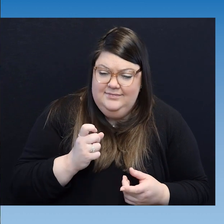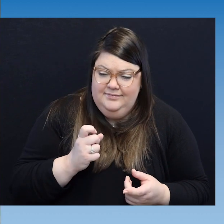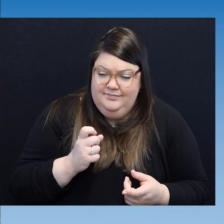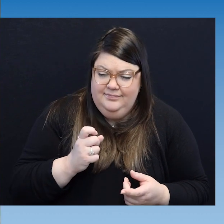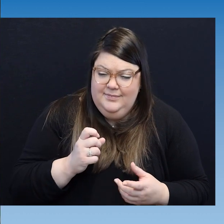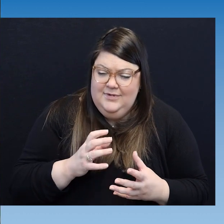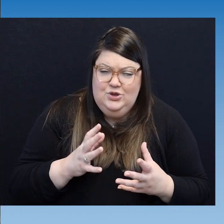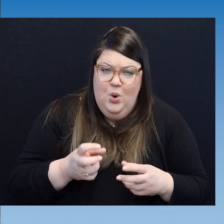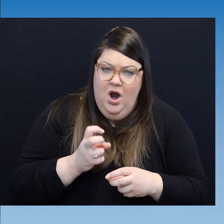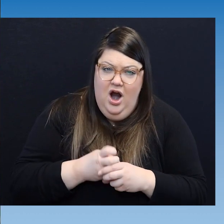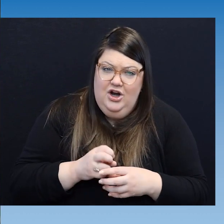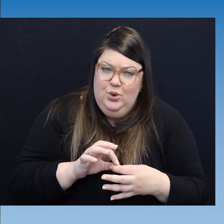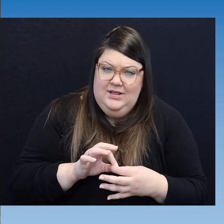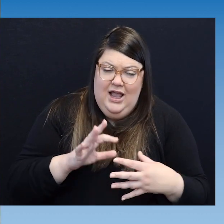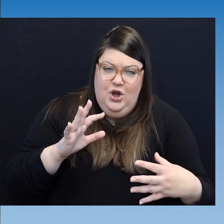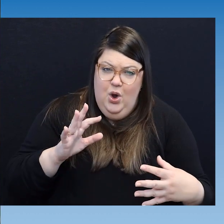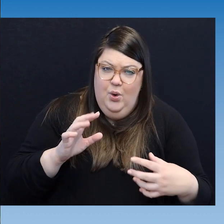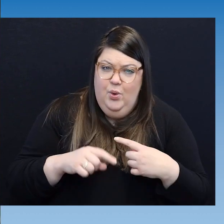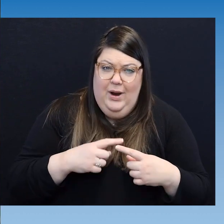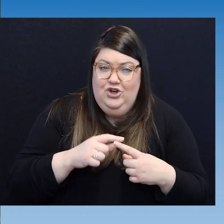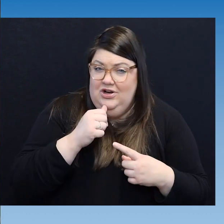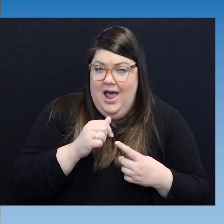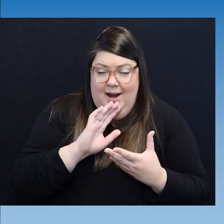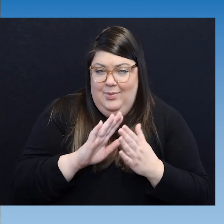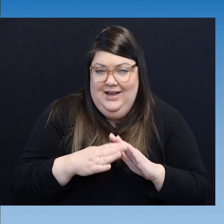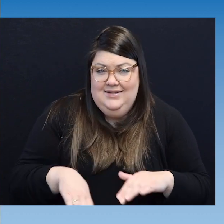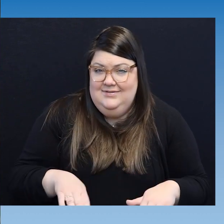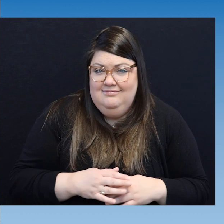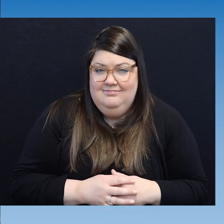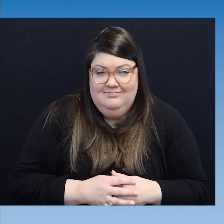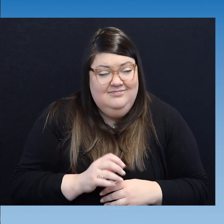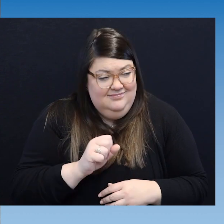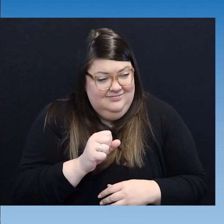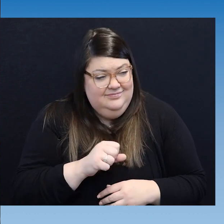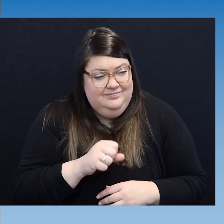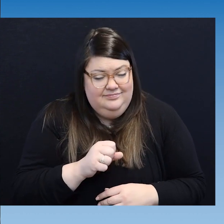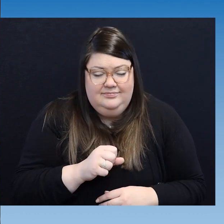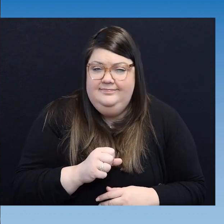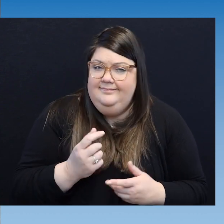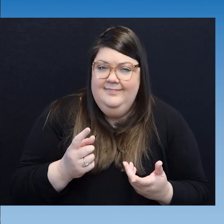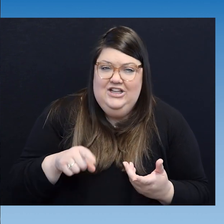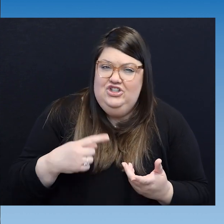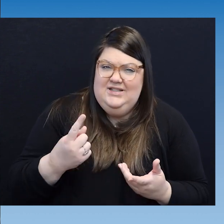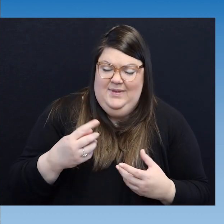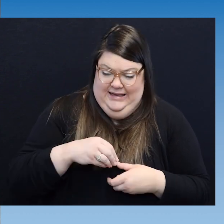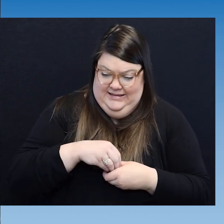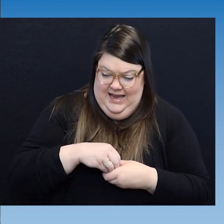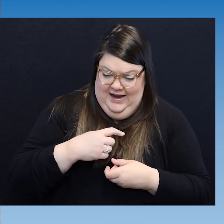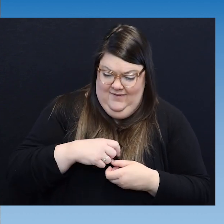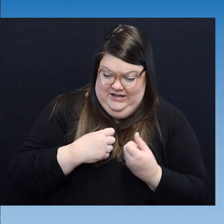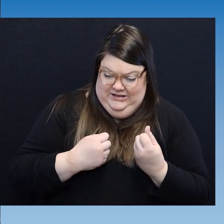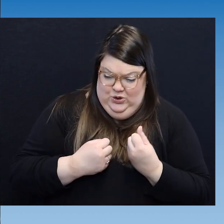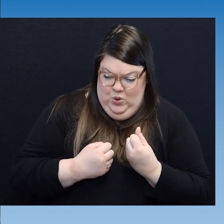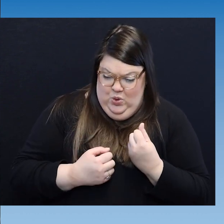you know, it's so hard to let go when you're not at peace. You know, yes. It's just something inside of us